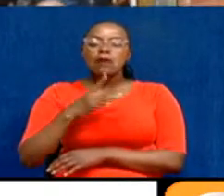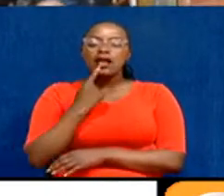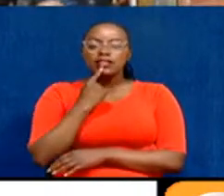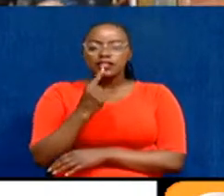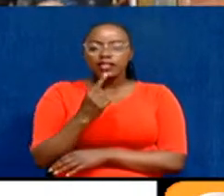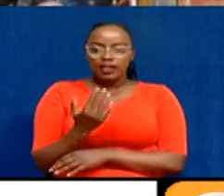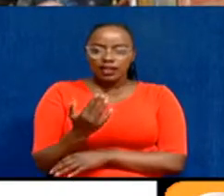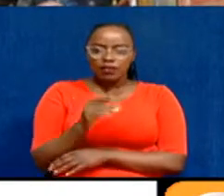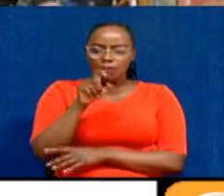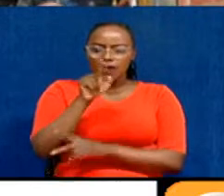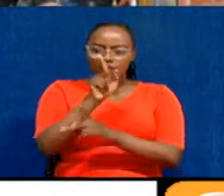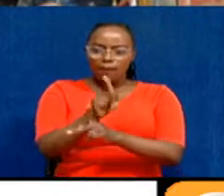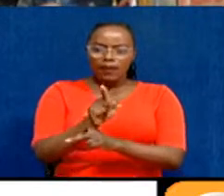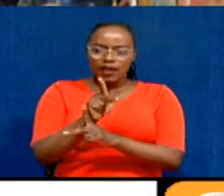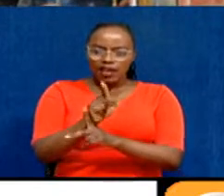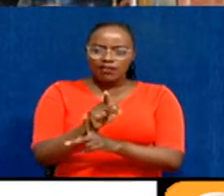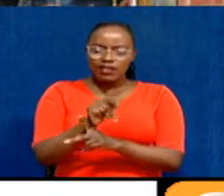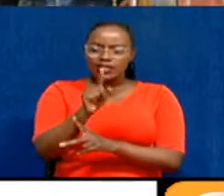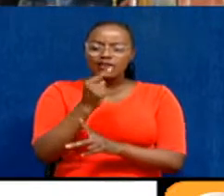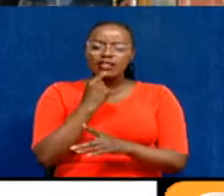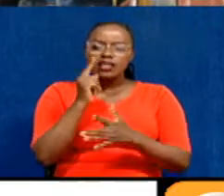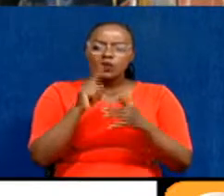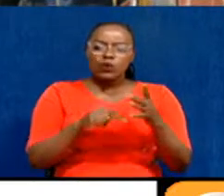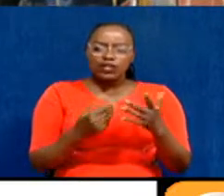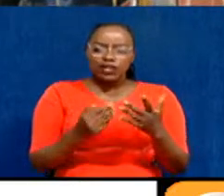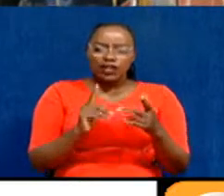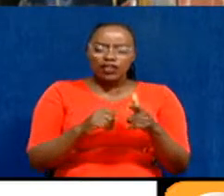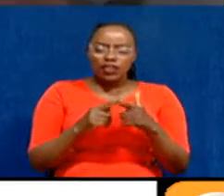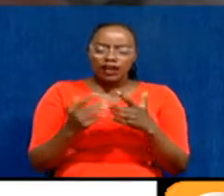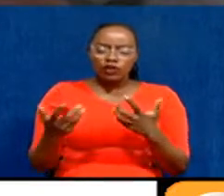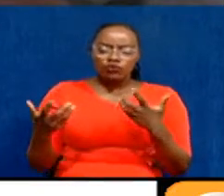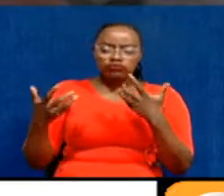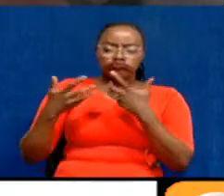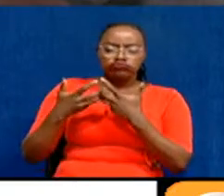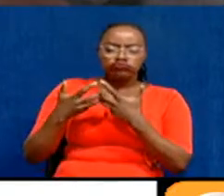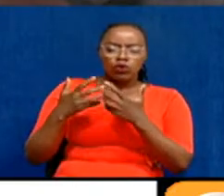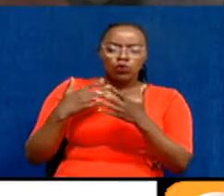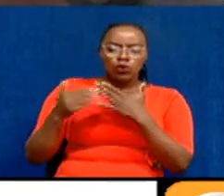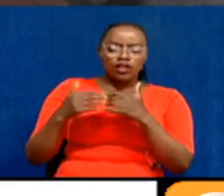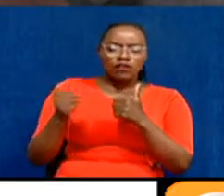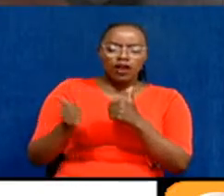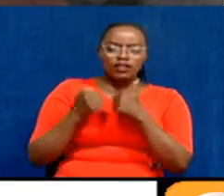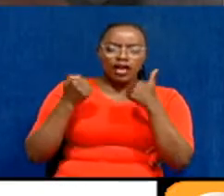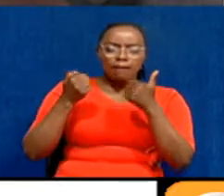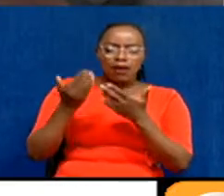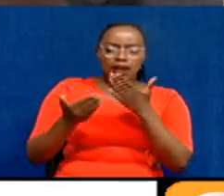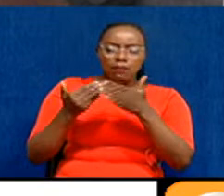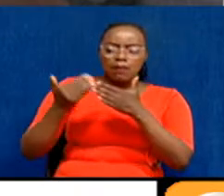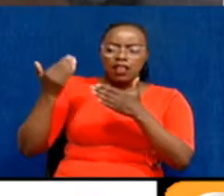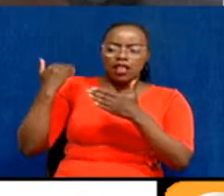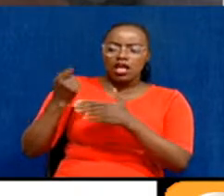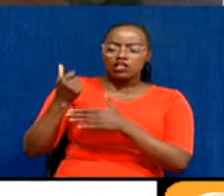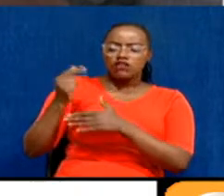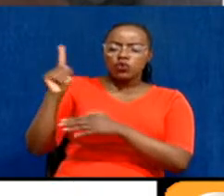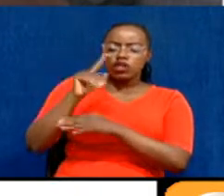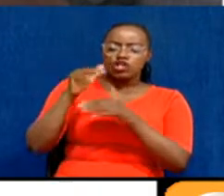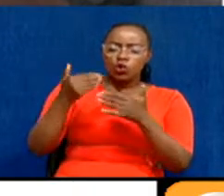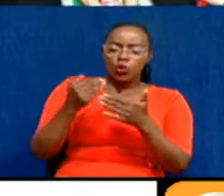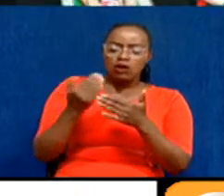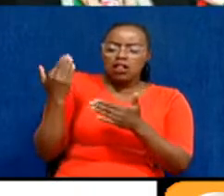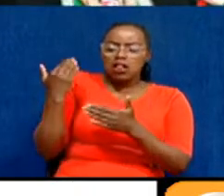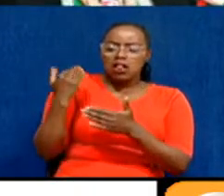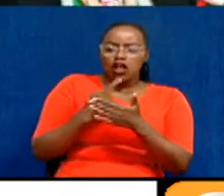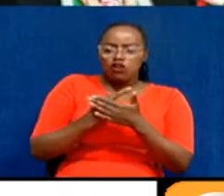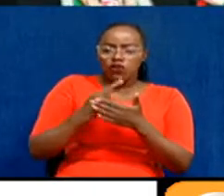to be very careful about what he's saying and then relate it to what has happened, let's say, the last few days or the last few